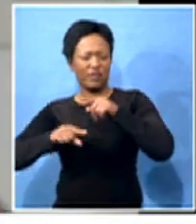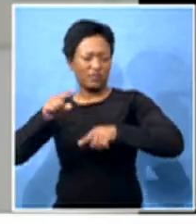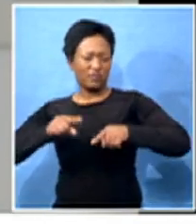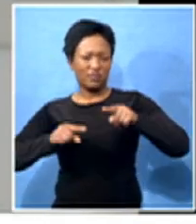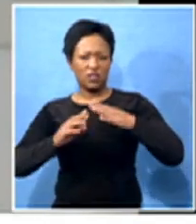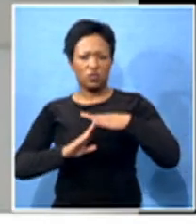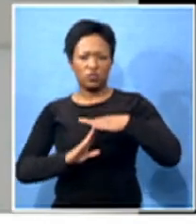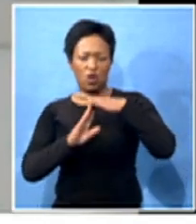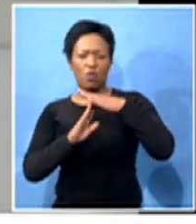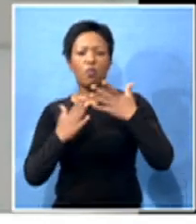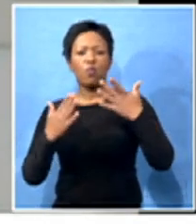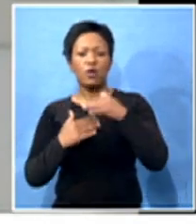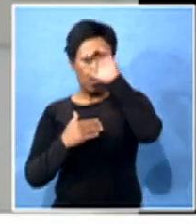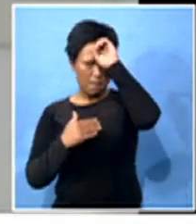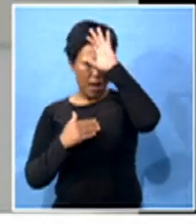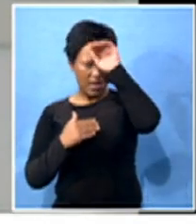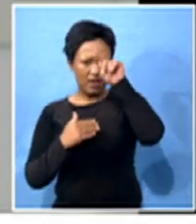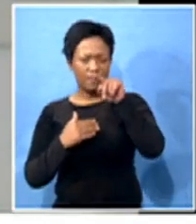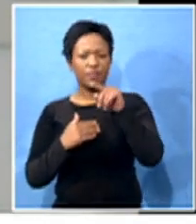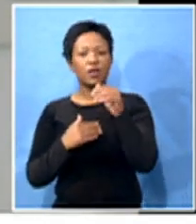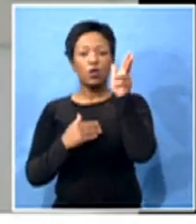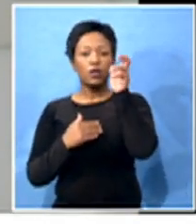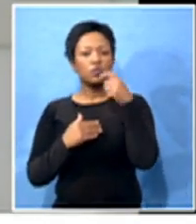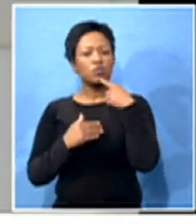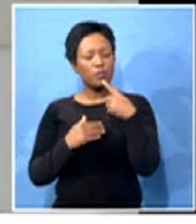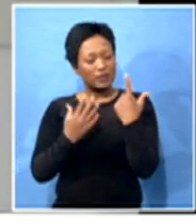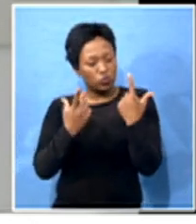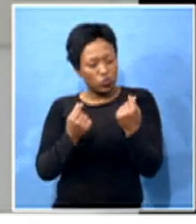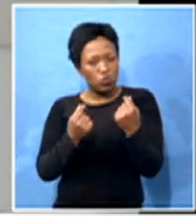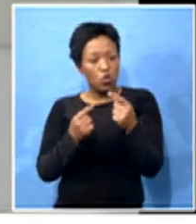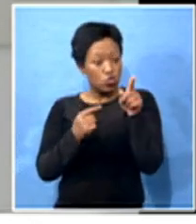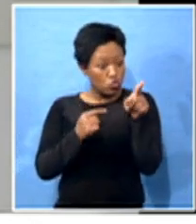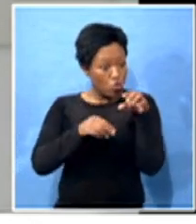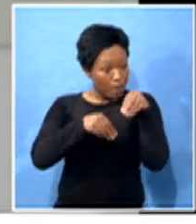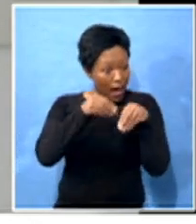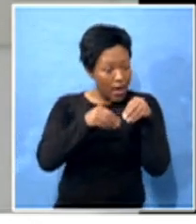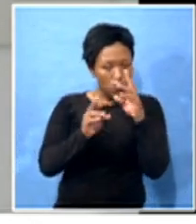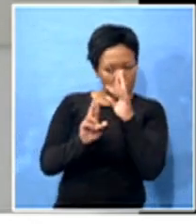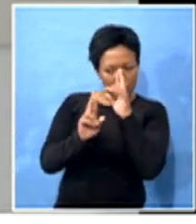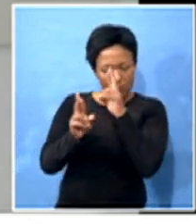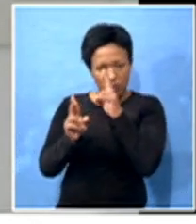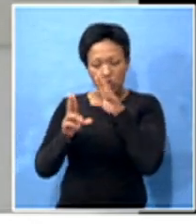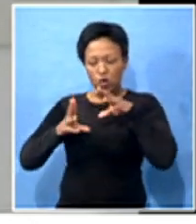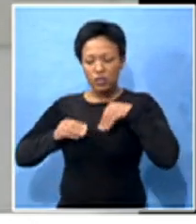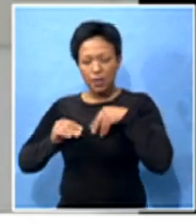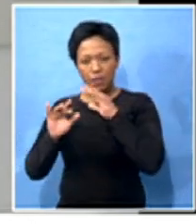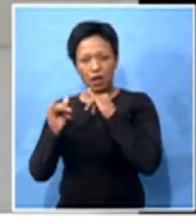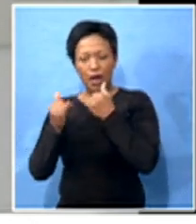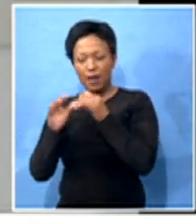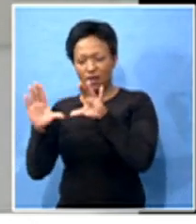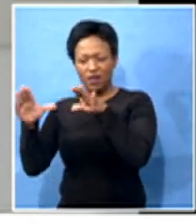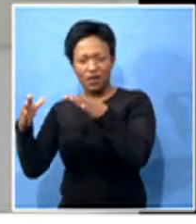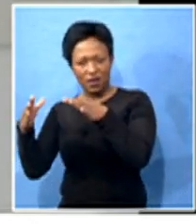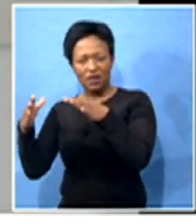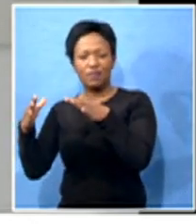the majors in the mining sector to say, listen, you guys have to act. Recognize in deed and in law, right?